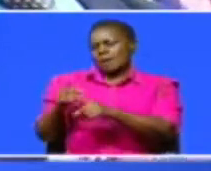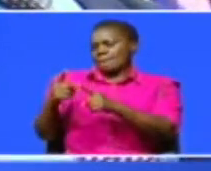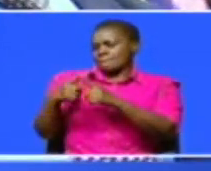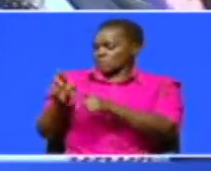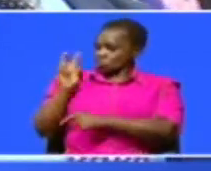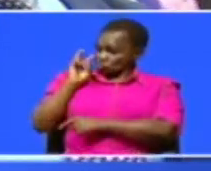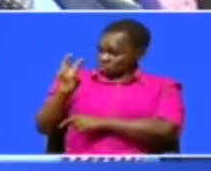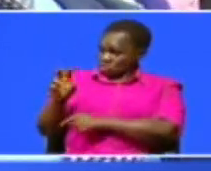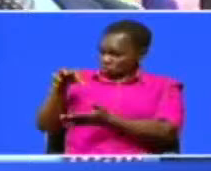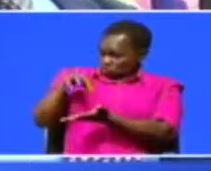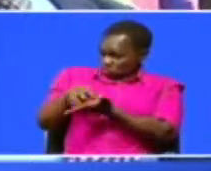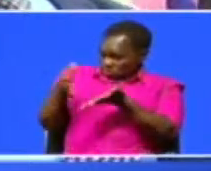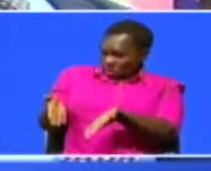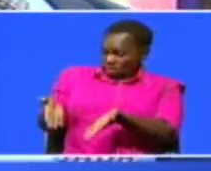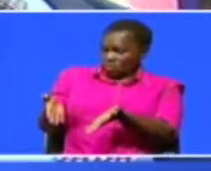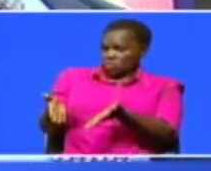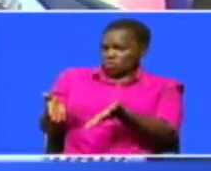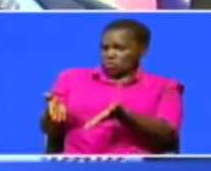you can see today,